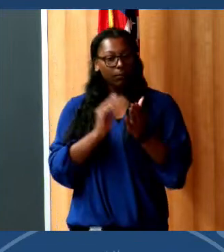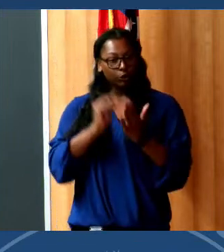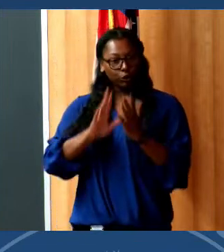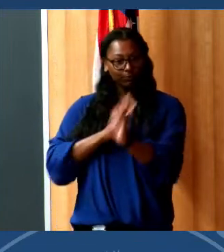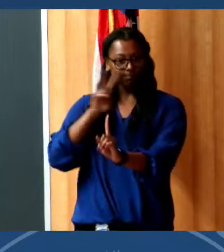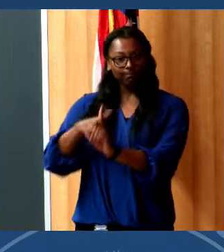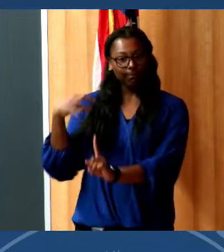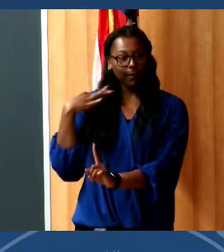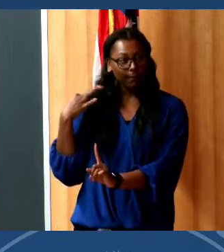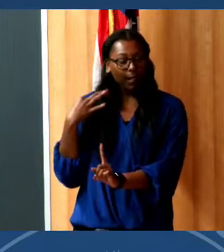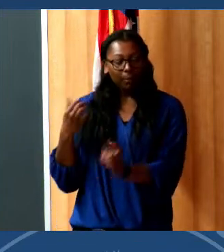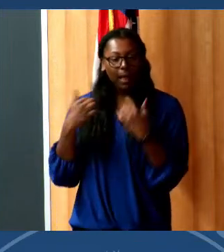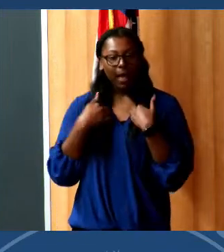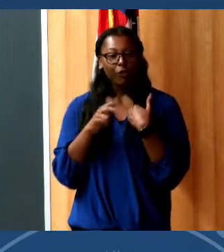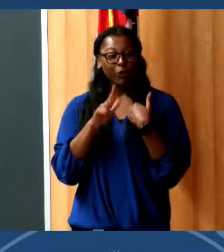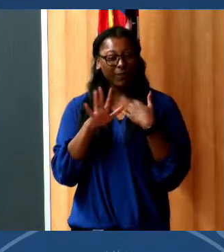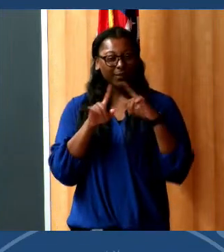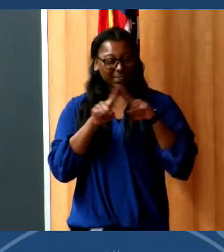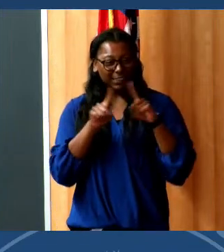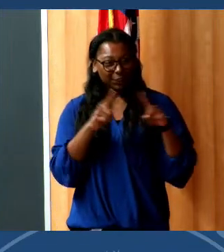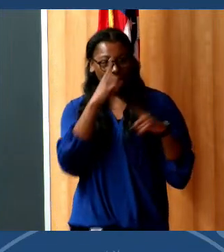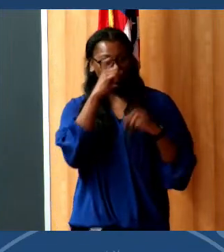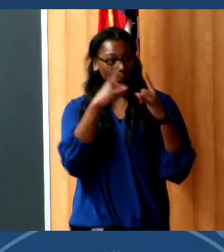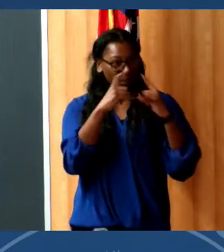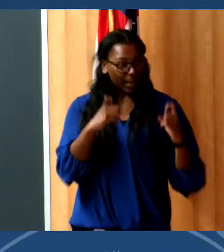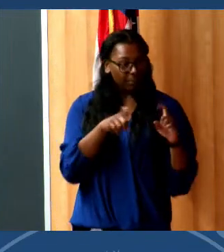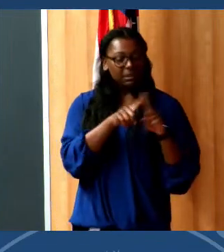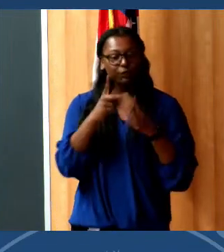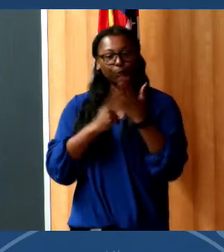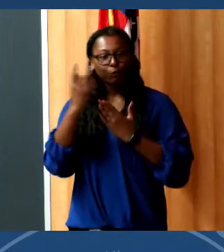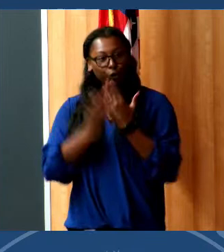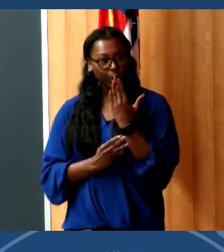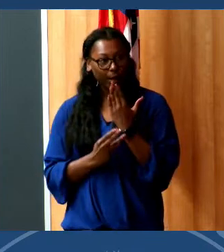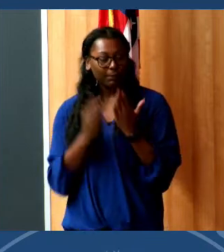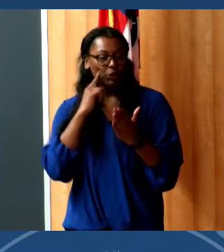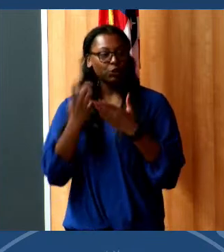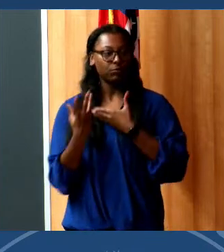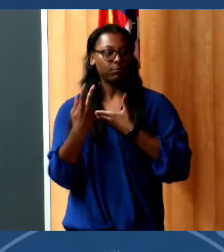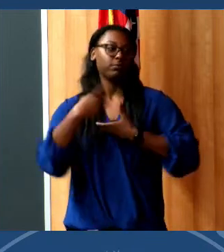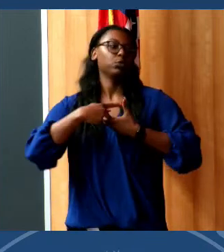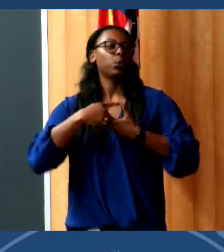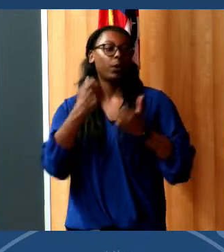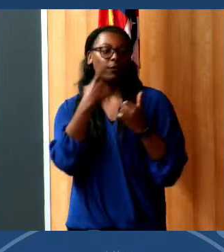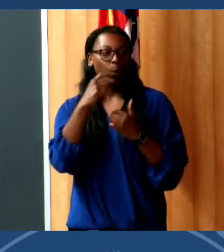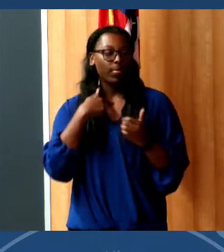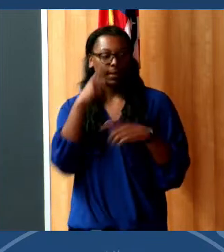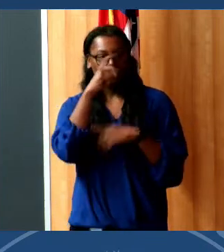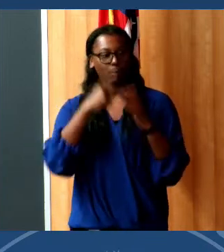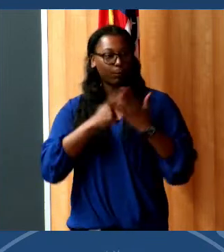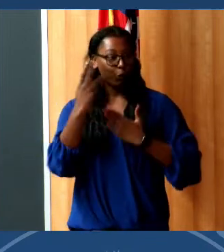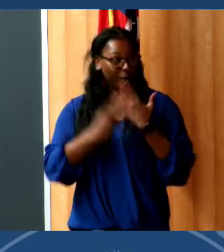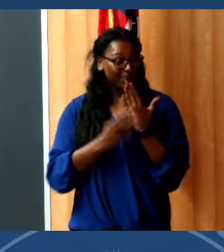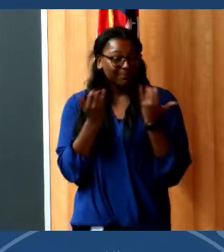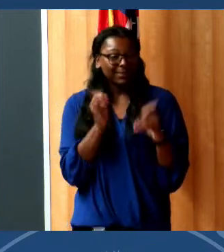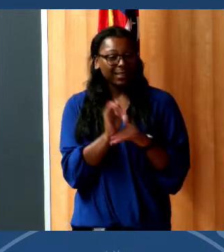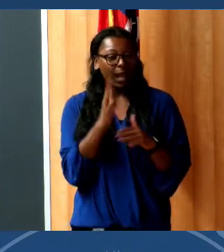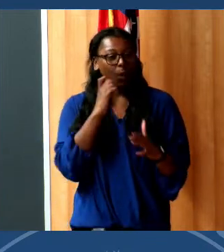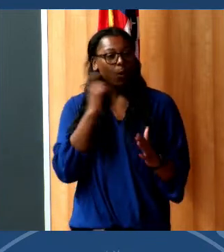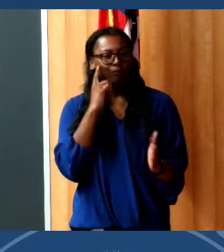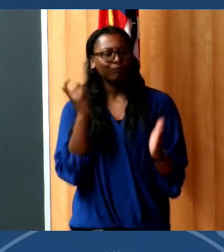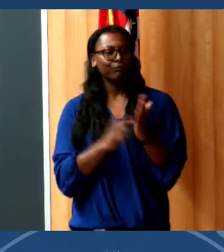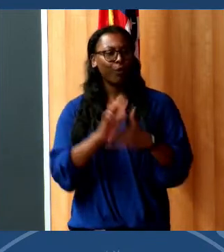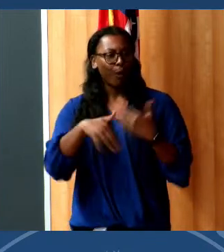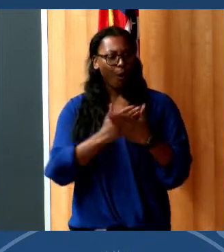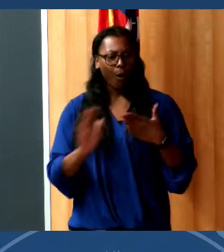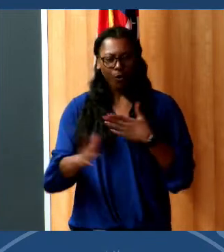different summer camps and programs to participate as a summer fellow. Tonight, we would like to recognize all of